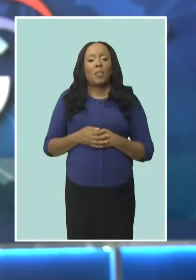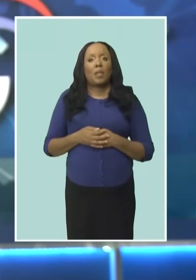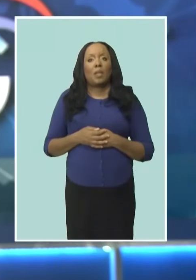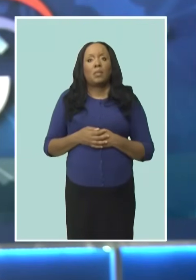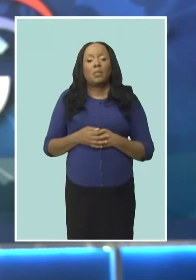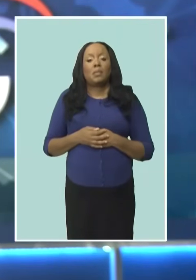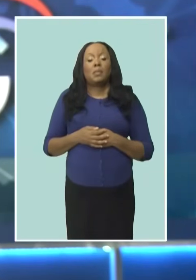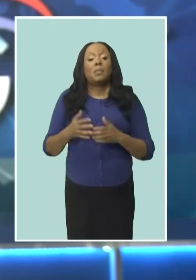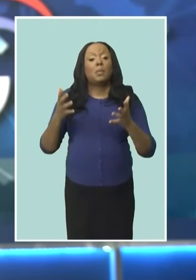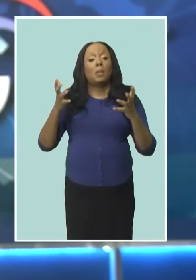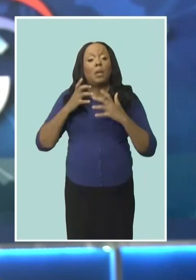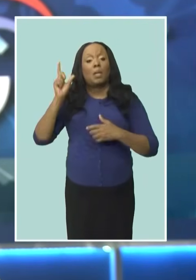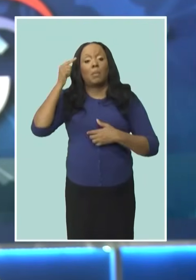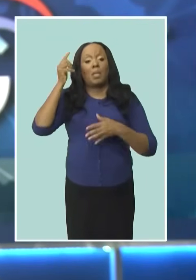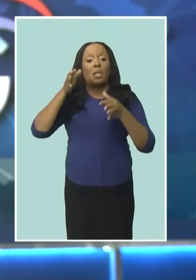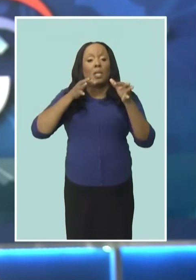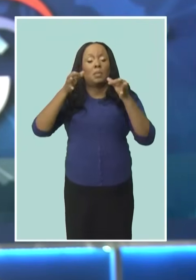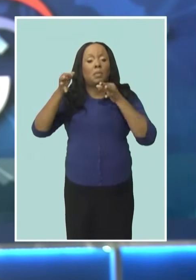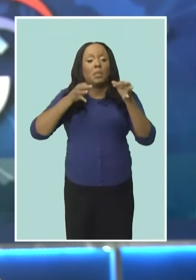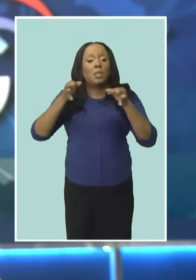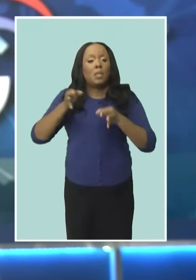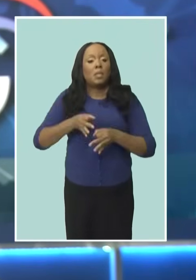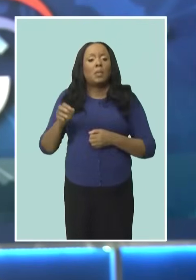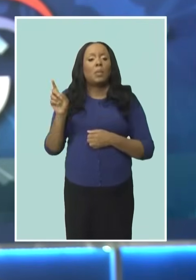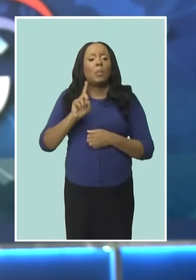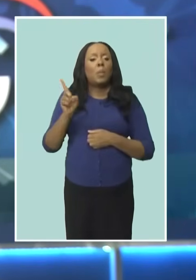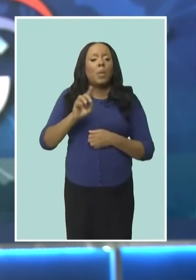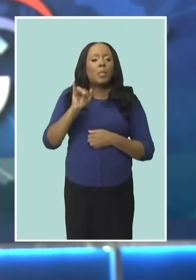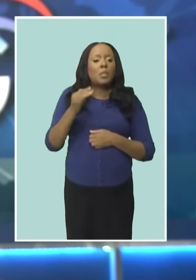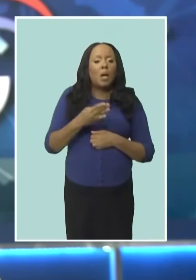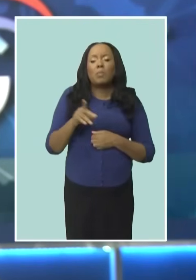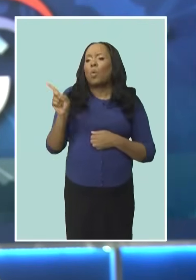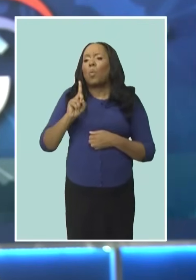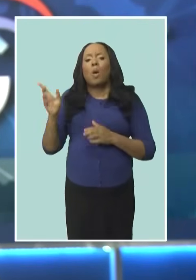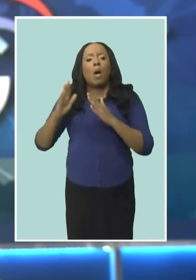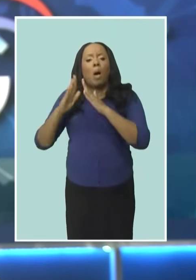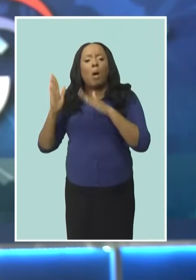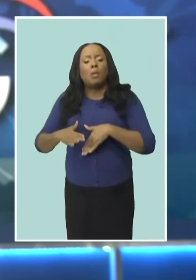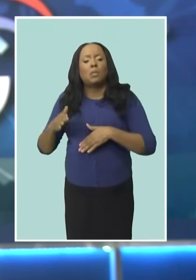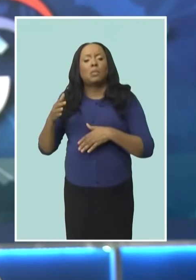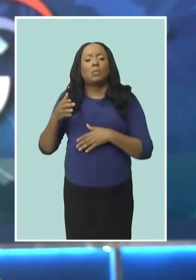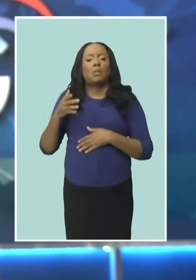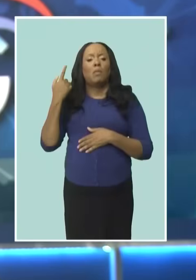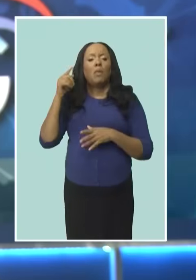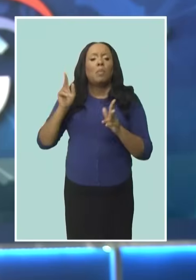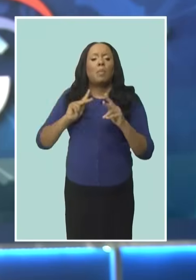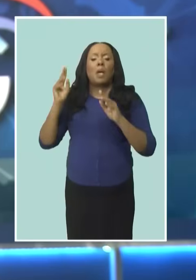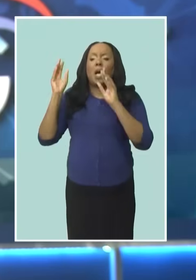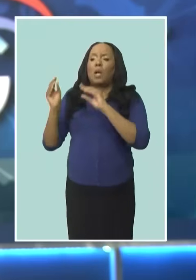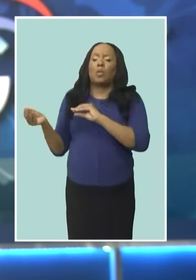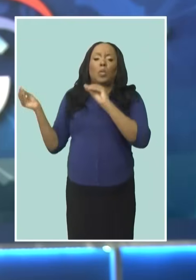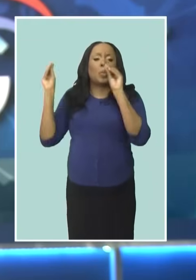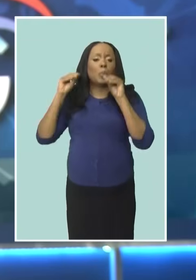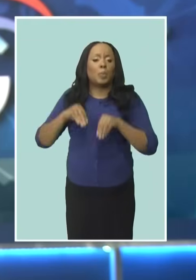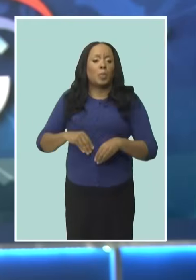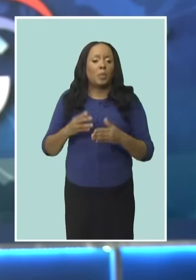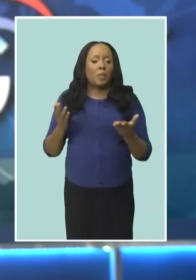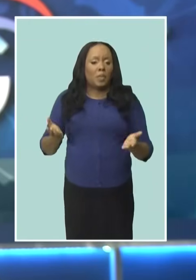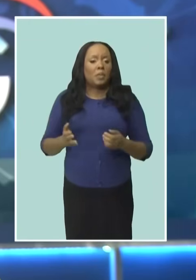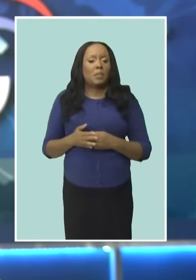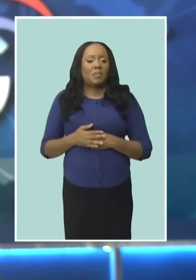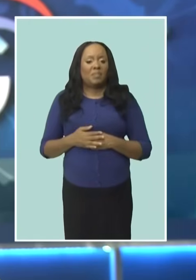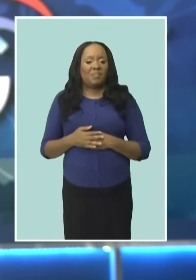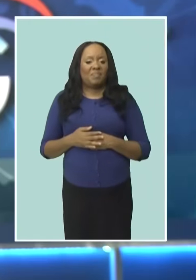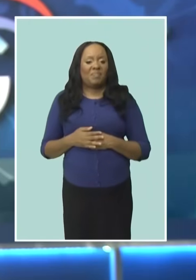Meantime, officials are asking government to explain where the jobs and housing will come from to support CARICOM